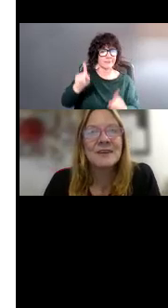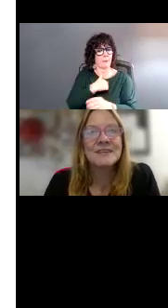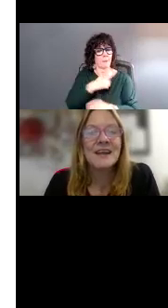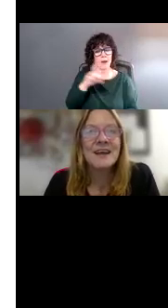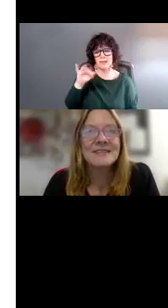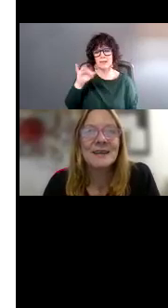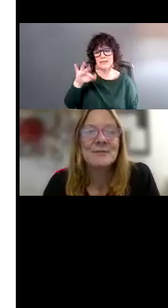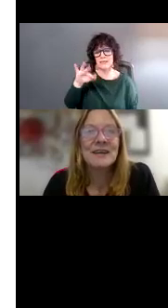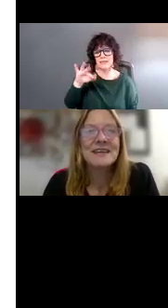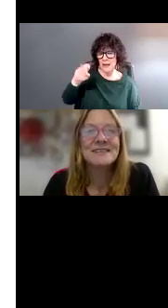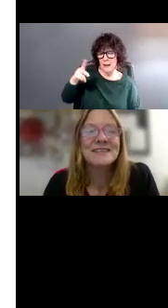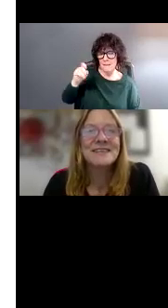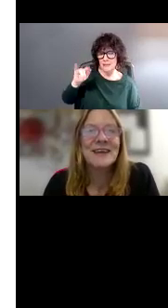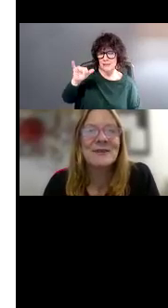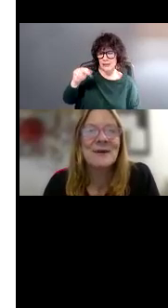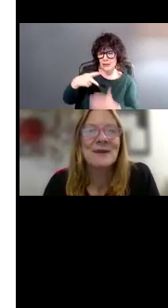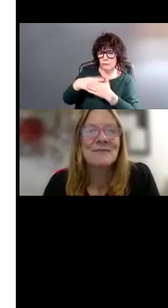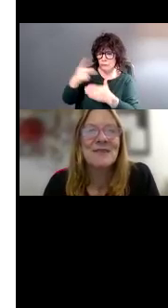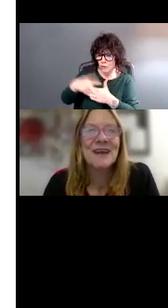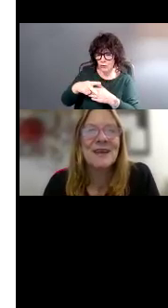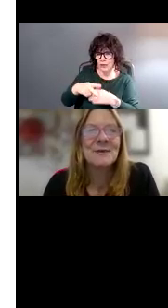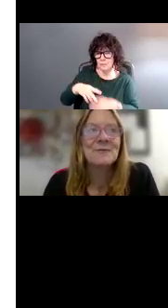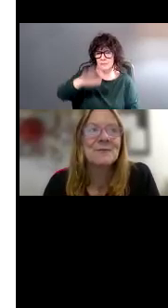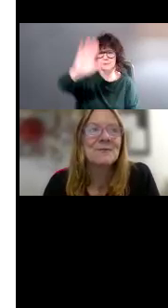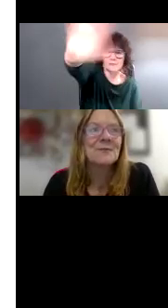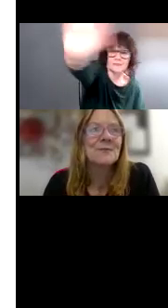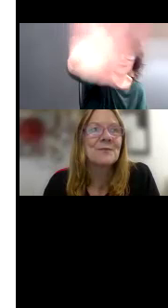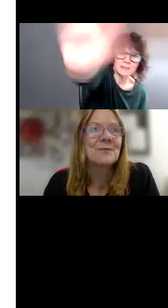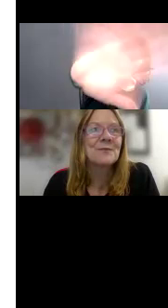to have her tonight. Dani, please take it away. Thank you.